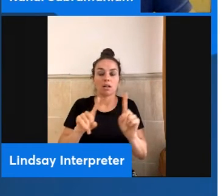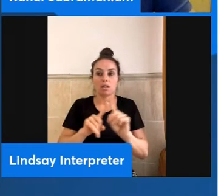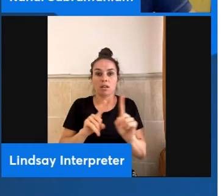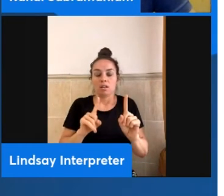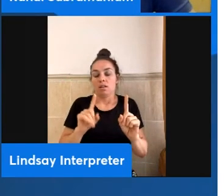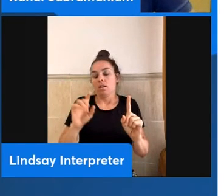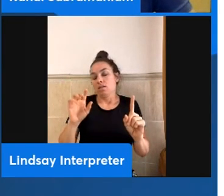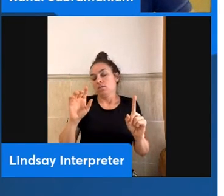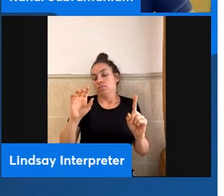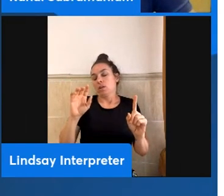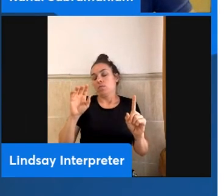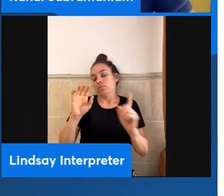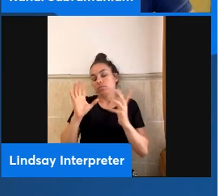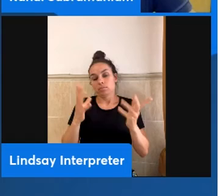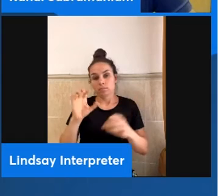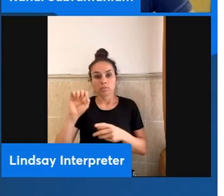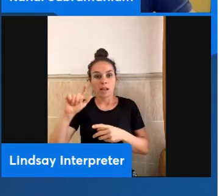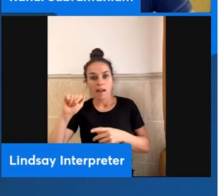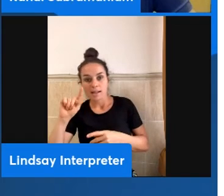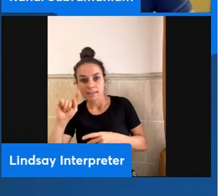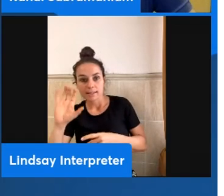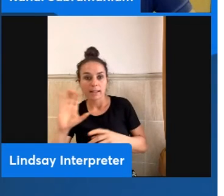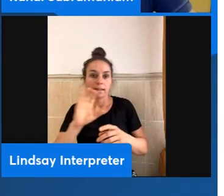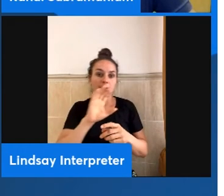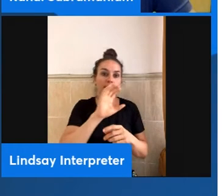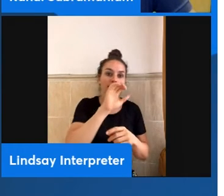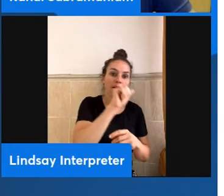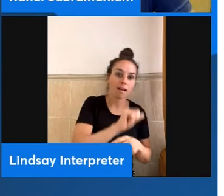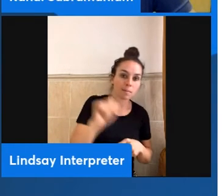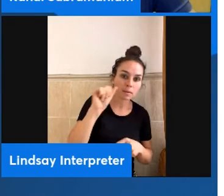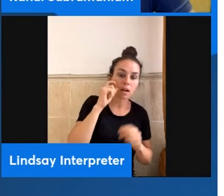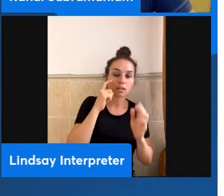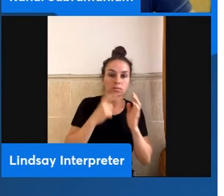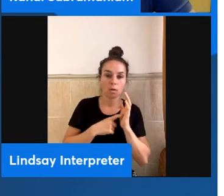and Amazon. In fact, I'll pull up one.